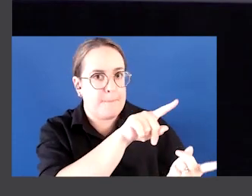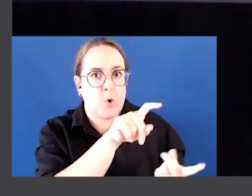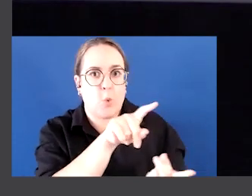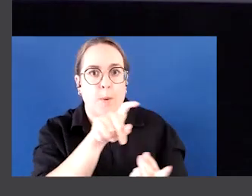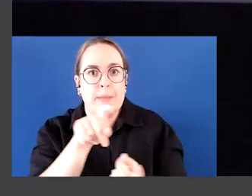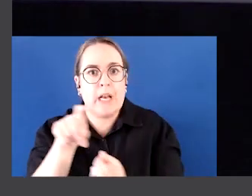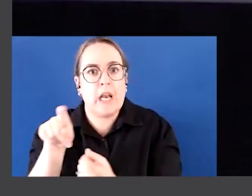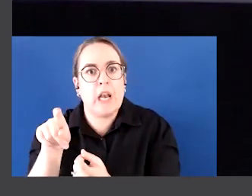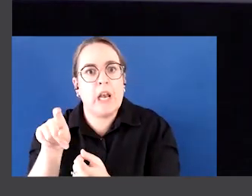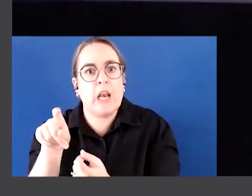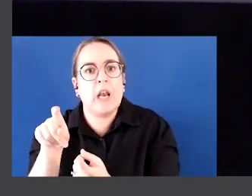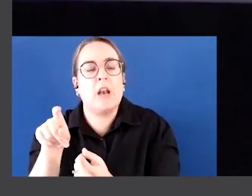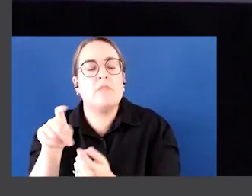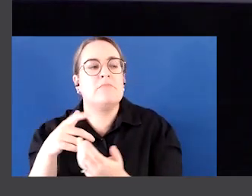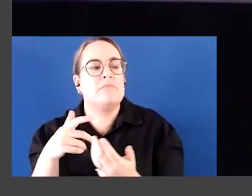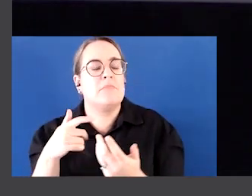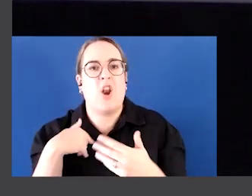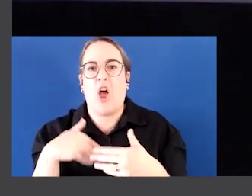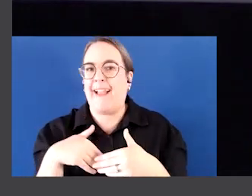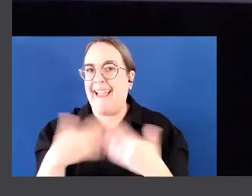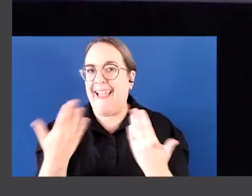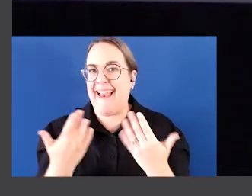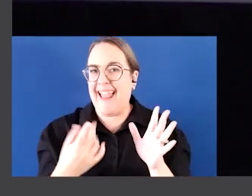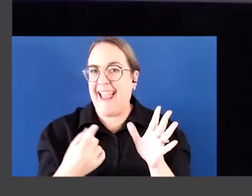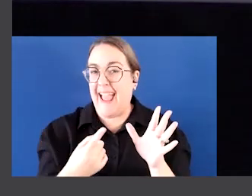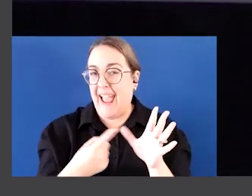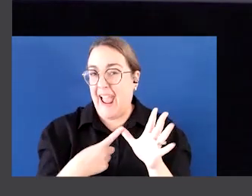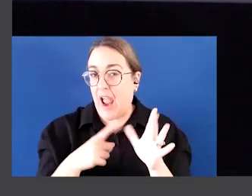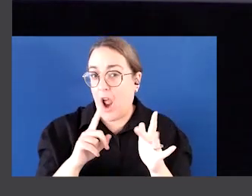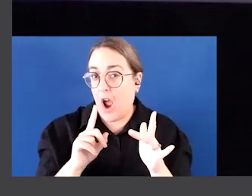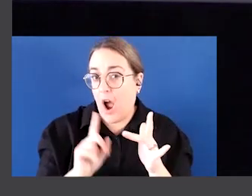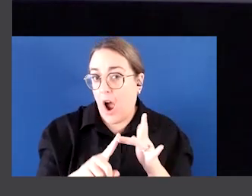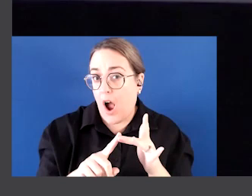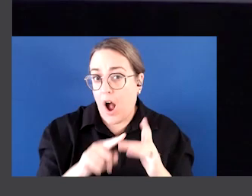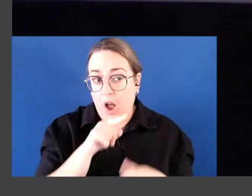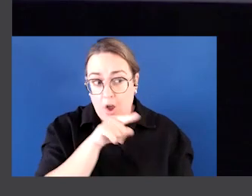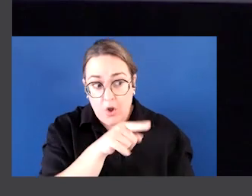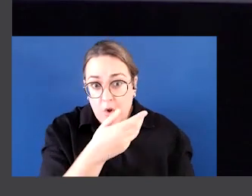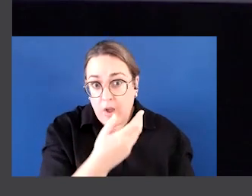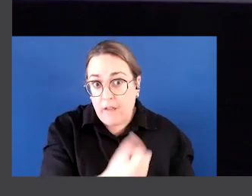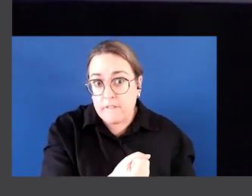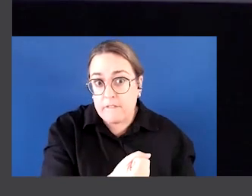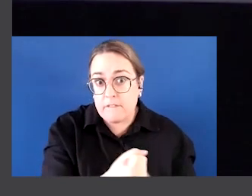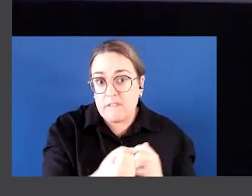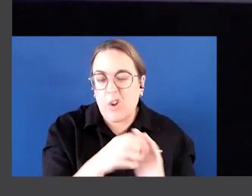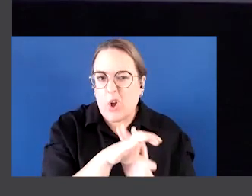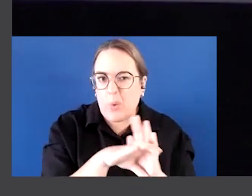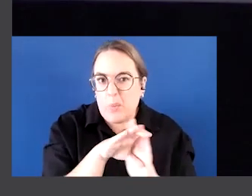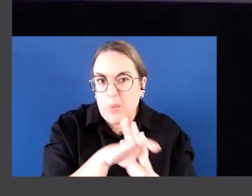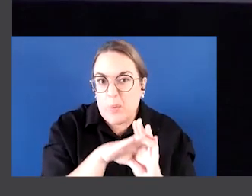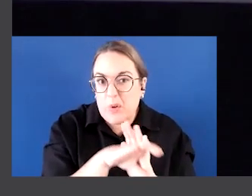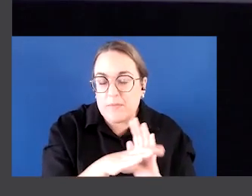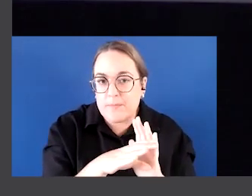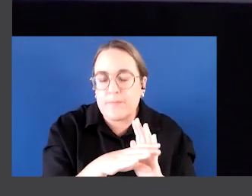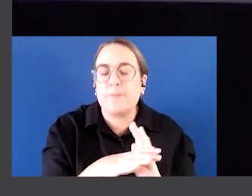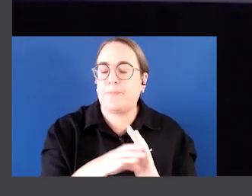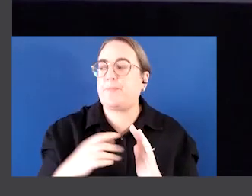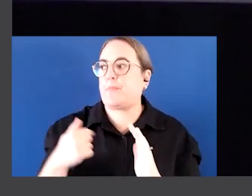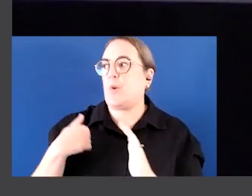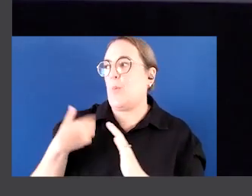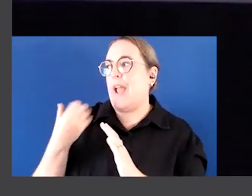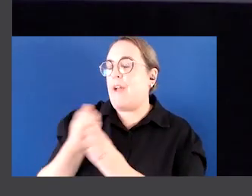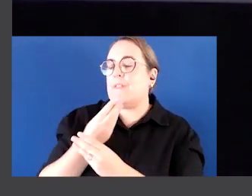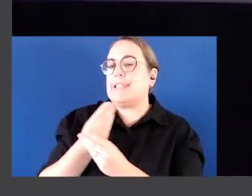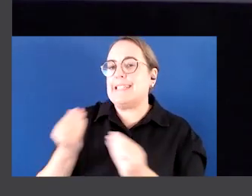public procurement? And we've been asked specifically, do you use any AI, artificial intelligence? Look, I think, as